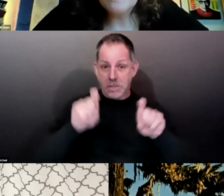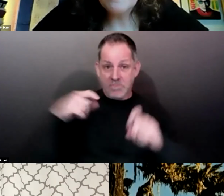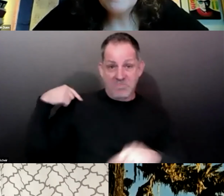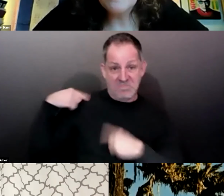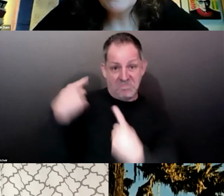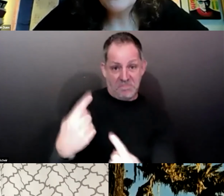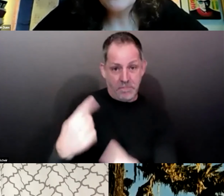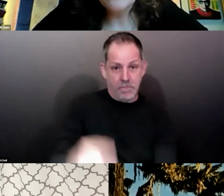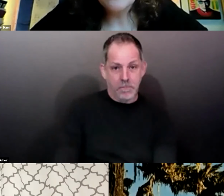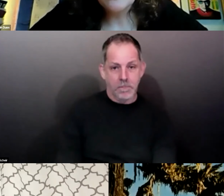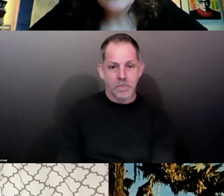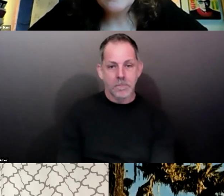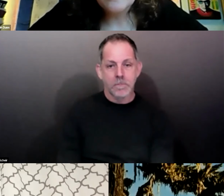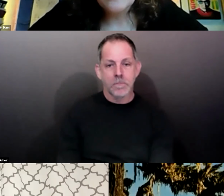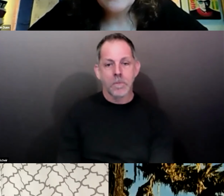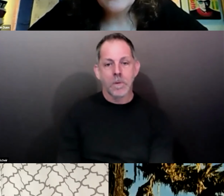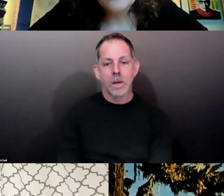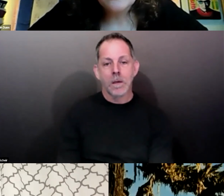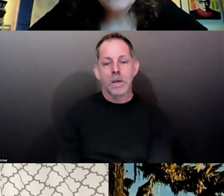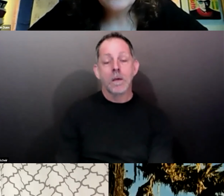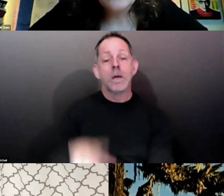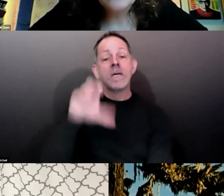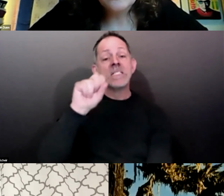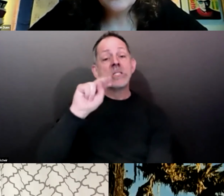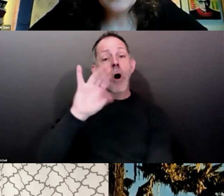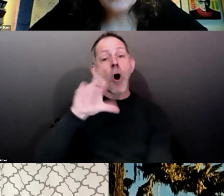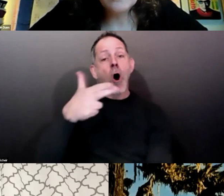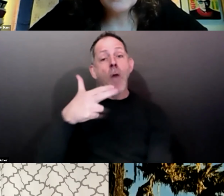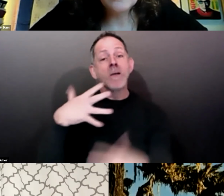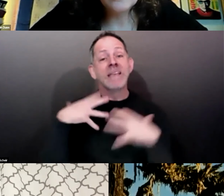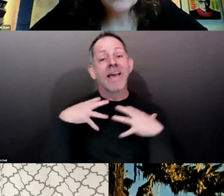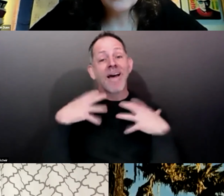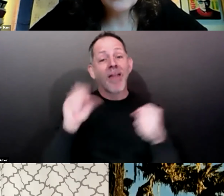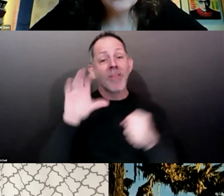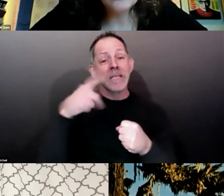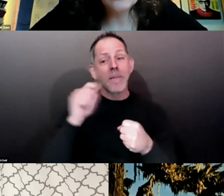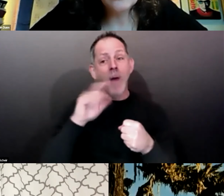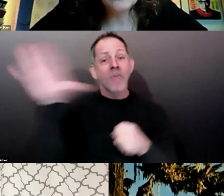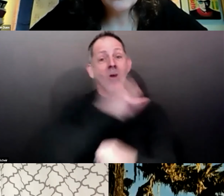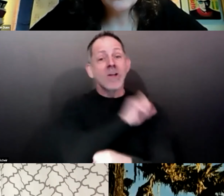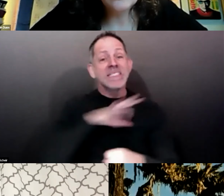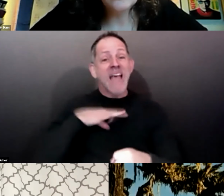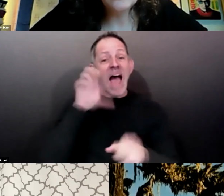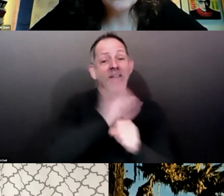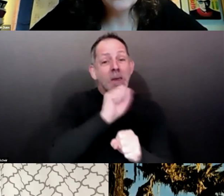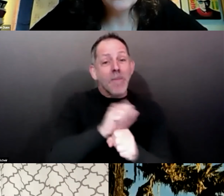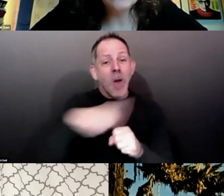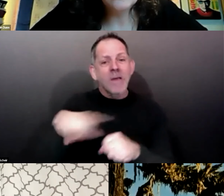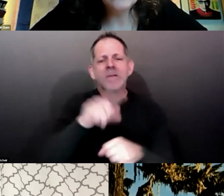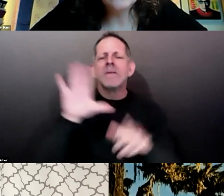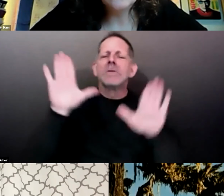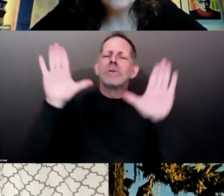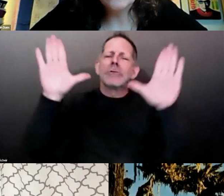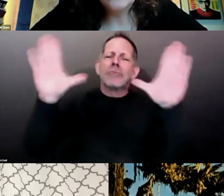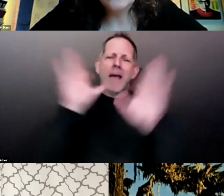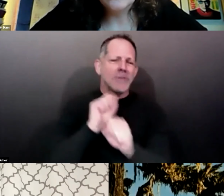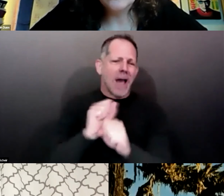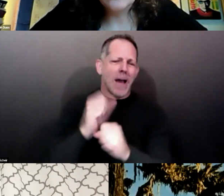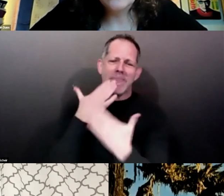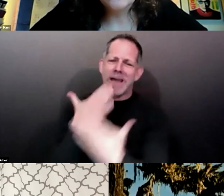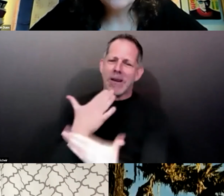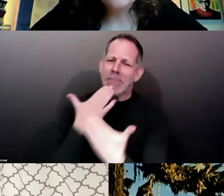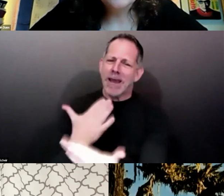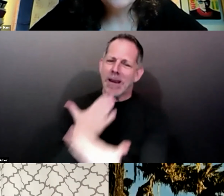staff that I will be forever grateful to. And second, our community partners and stakeholders, our cities, our fire authorities,